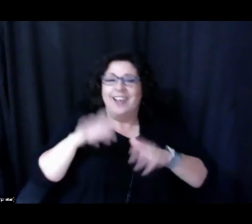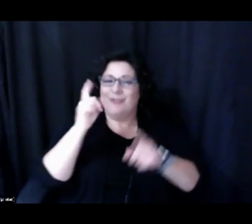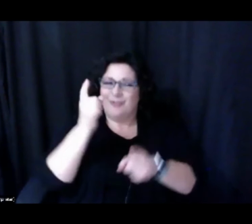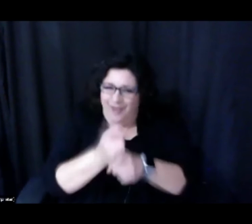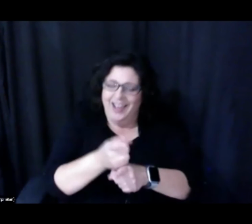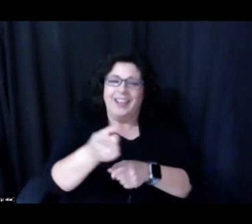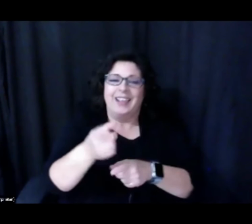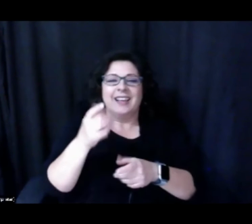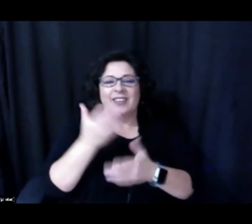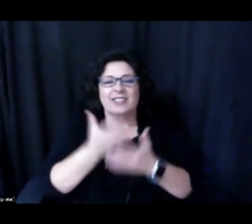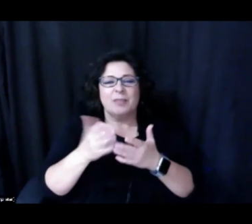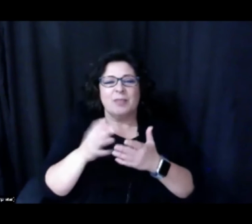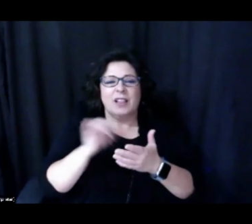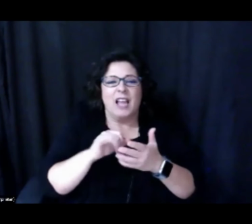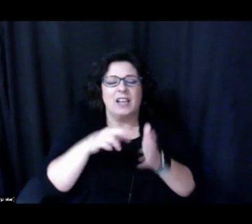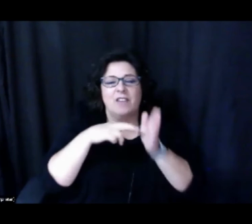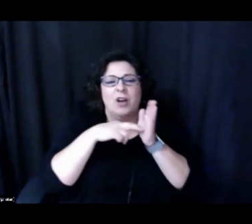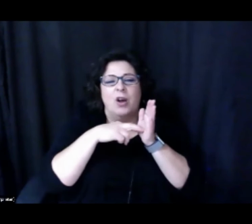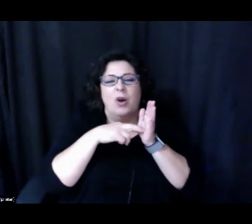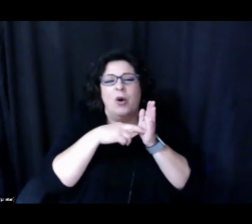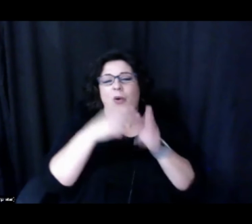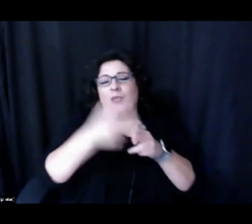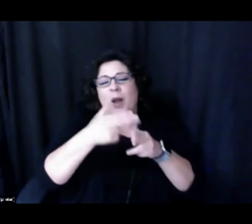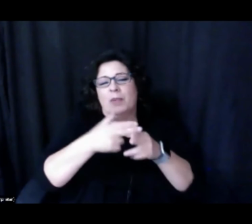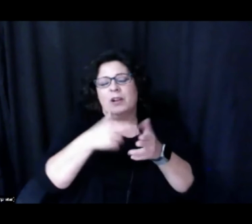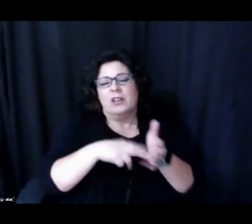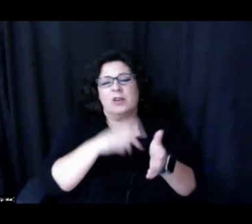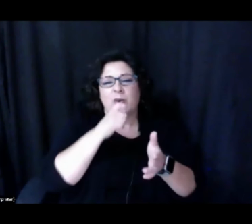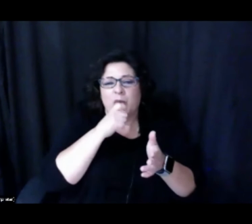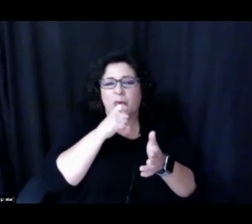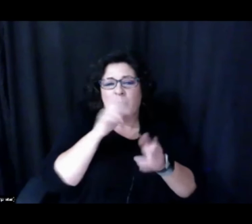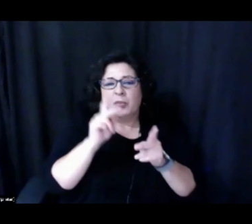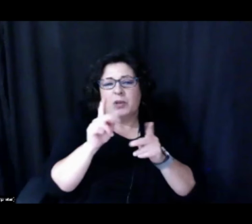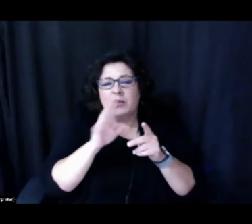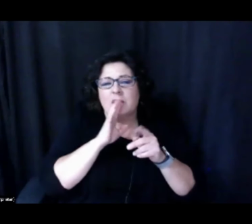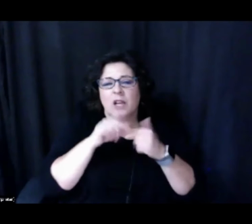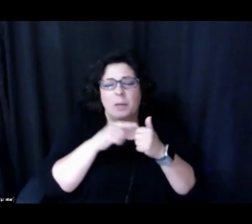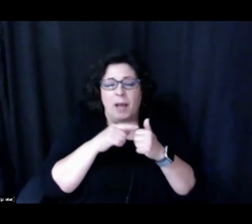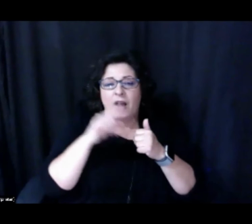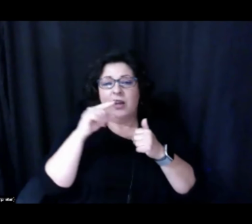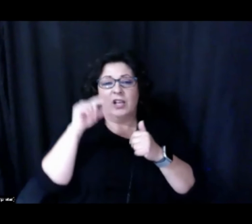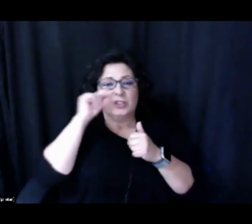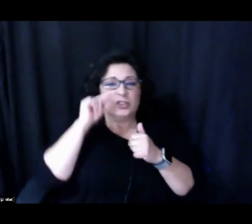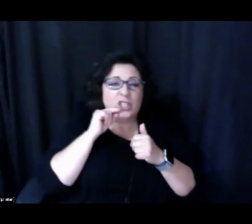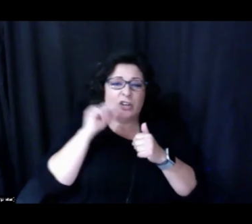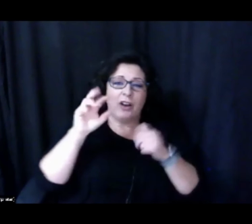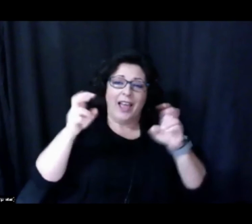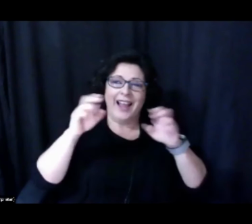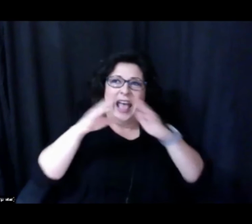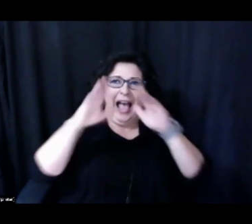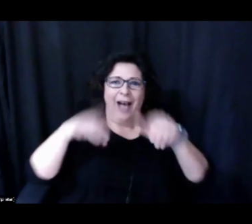have like something of a reputation of being like the person that people talk to about gender at house parties. So